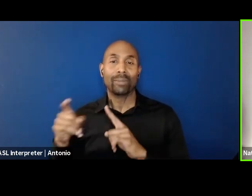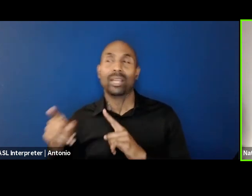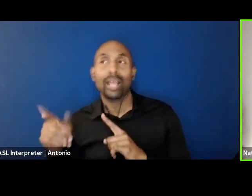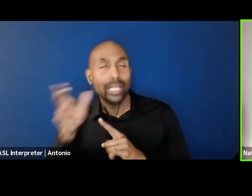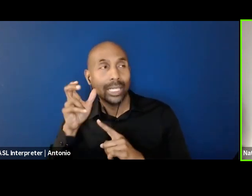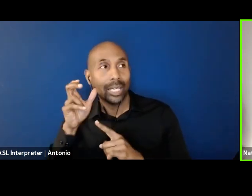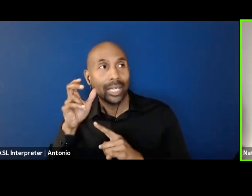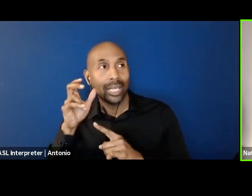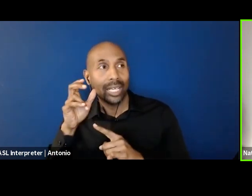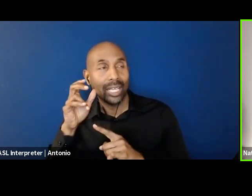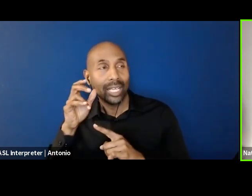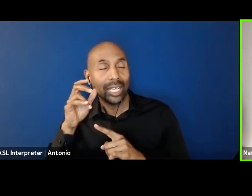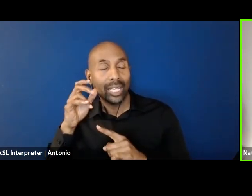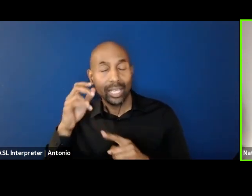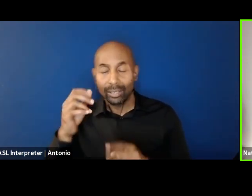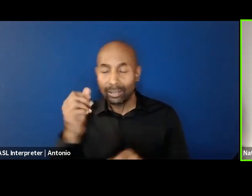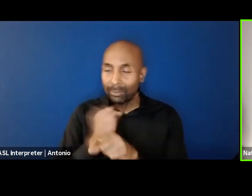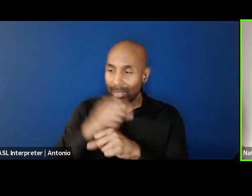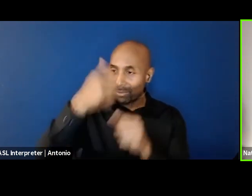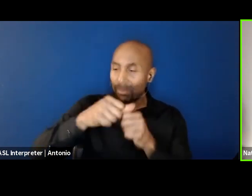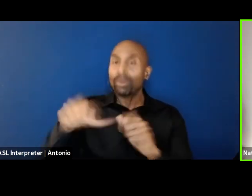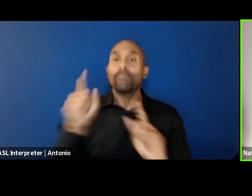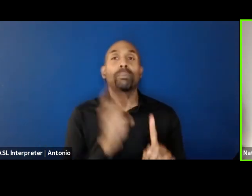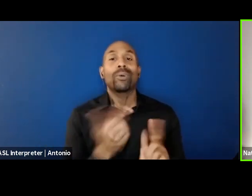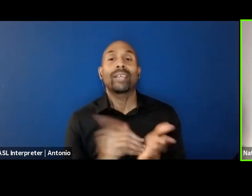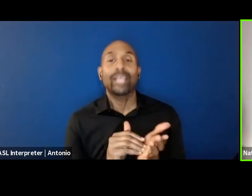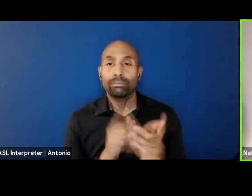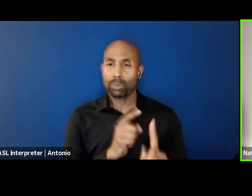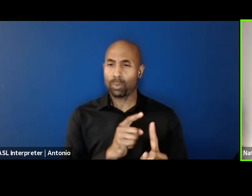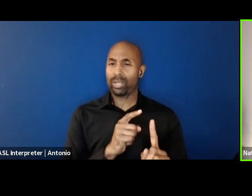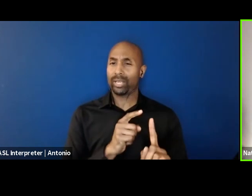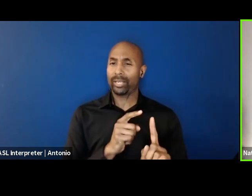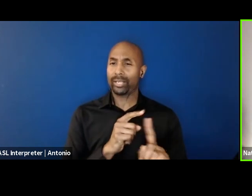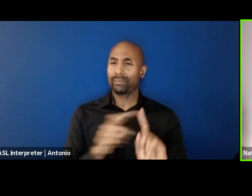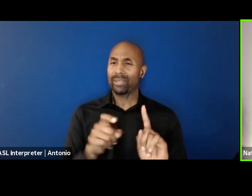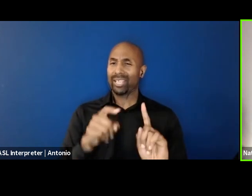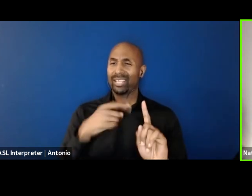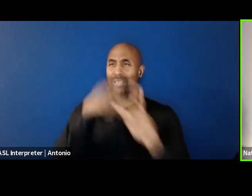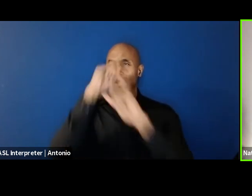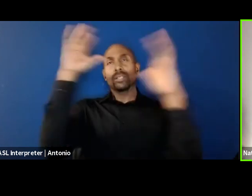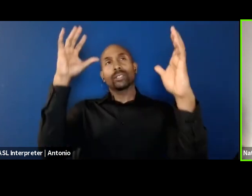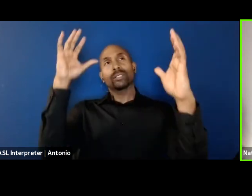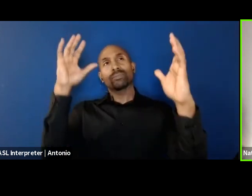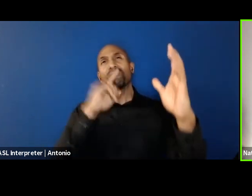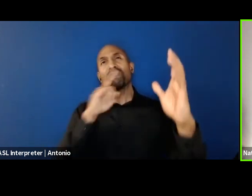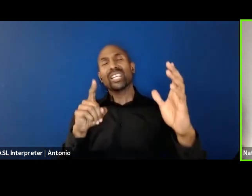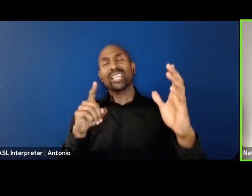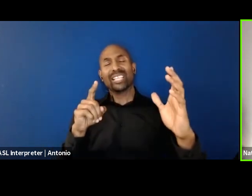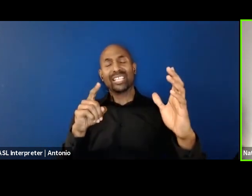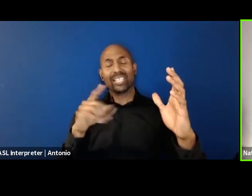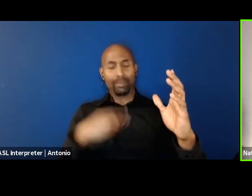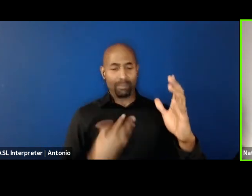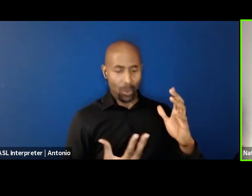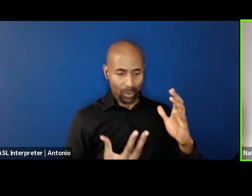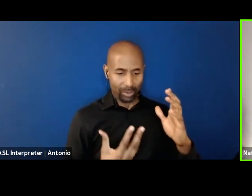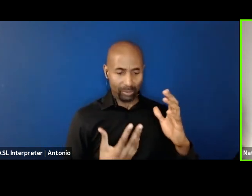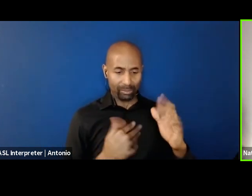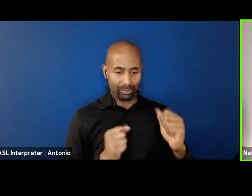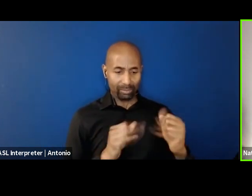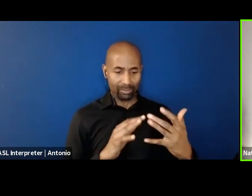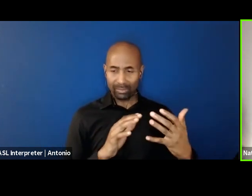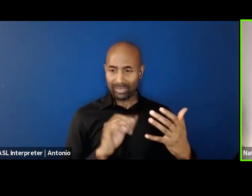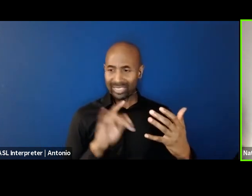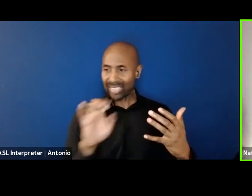anything, if it was true, form was never more than an extension of content, extend content more than serial